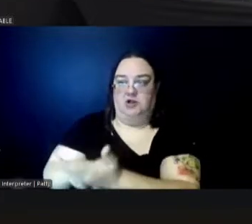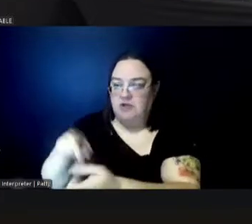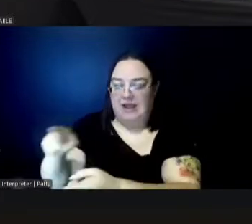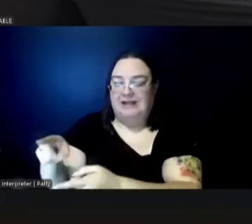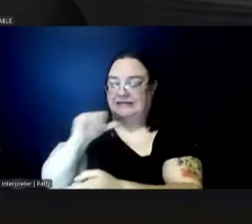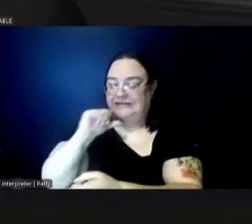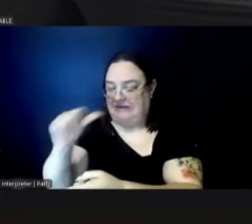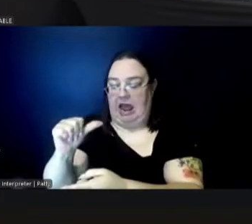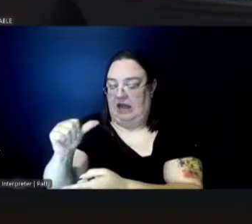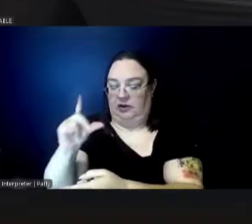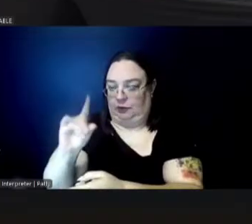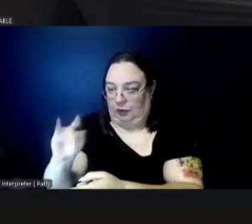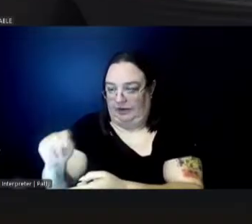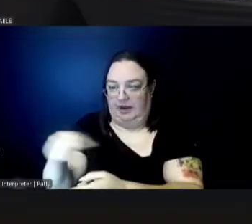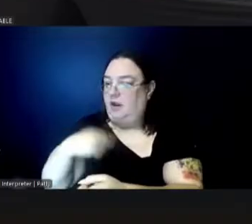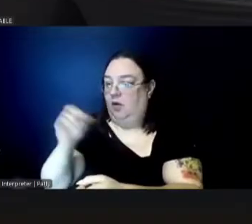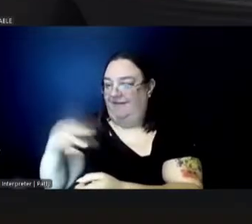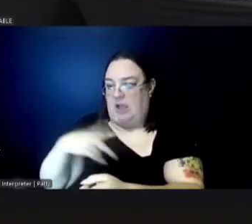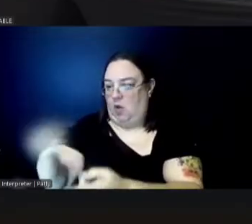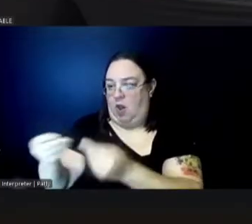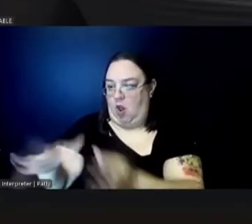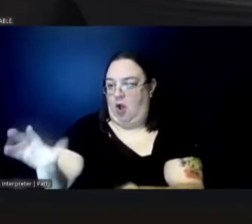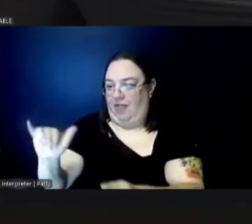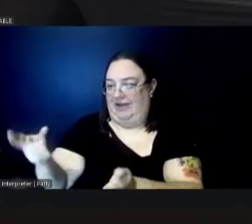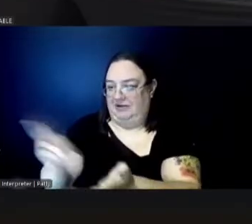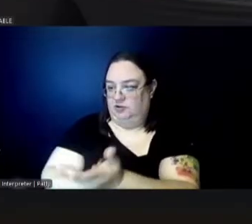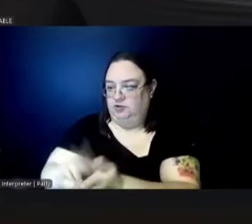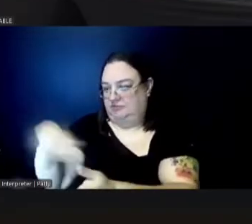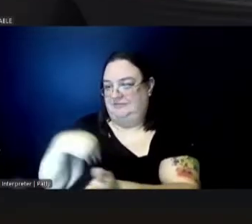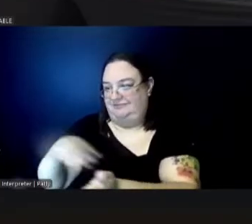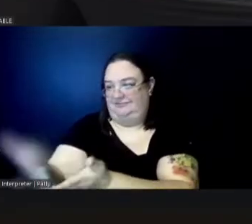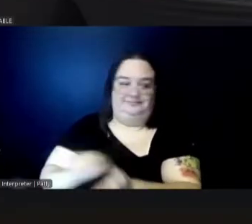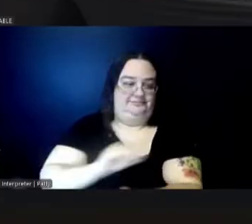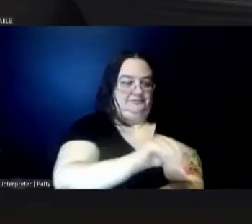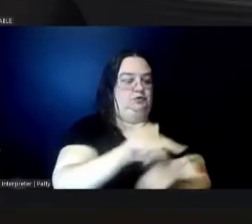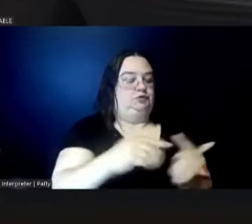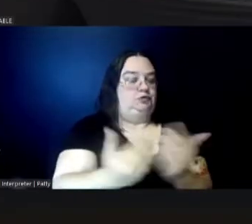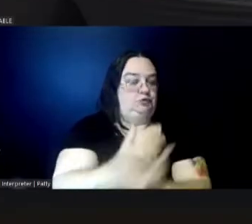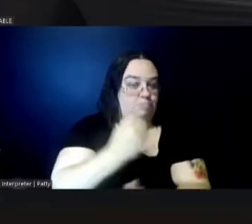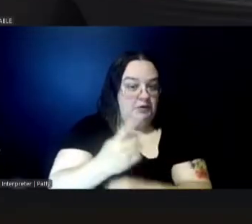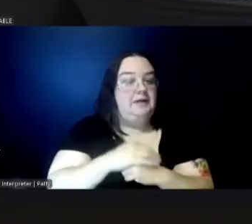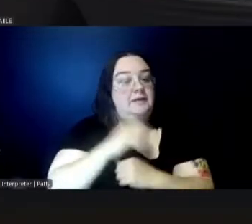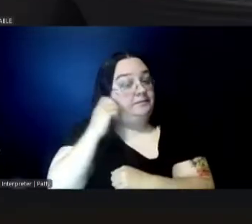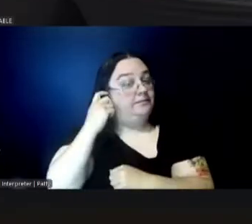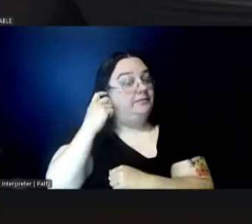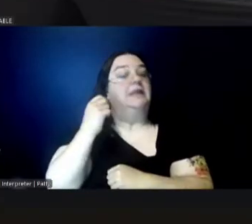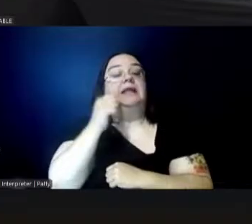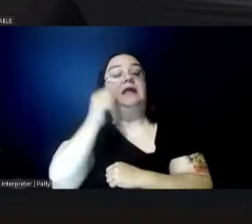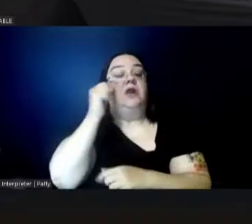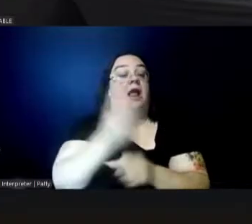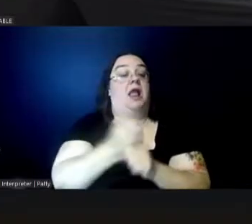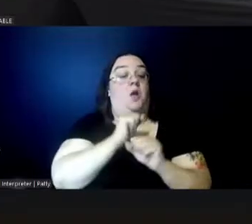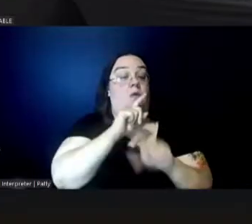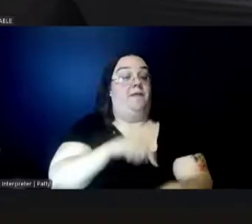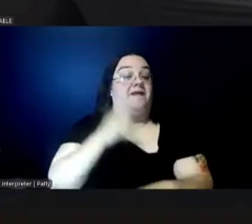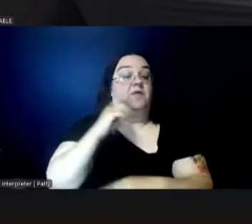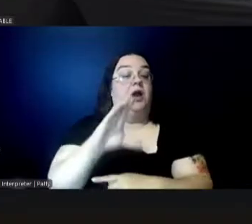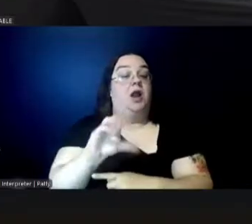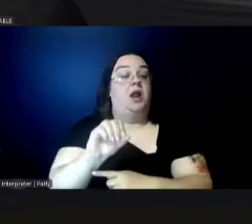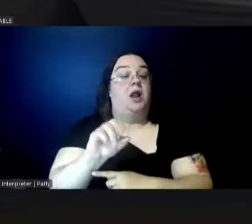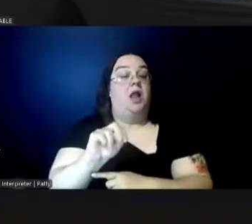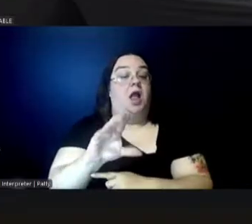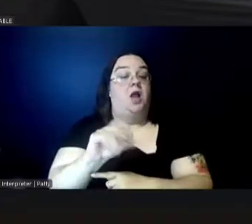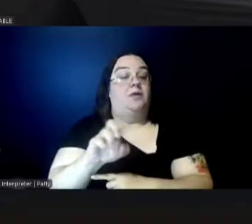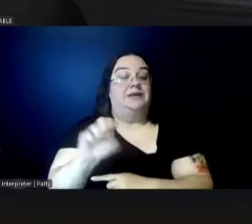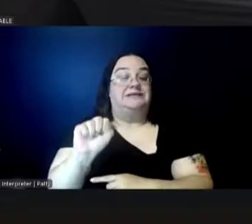Just yesterday, I got a response for a concrete slab repair from a trade that's been